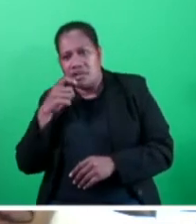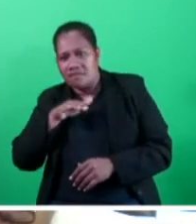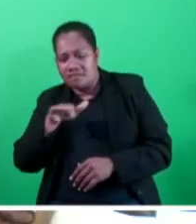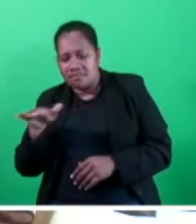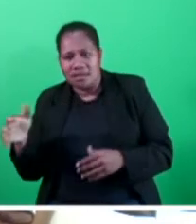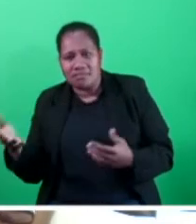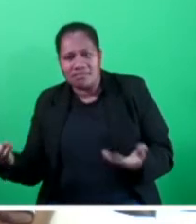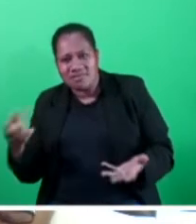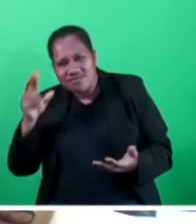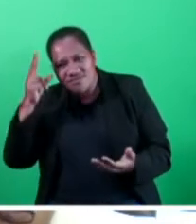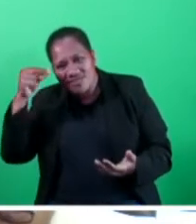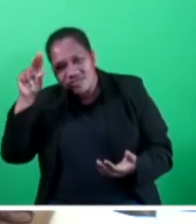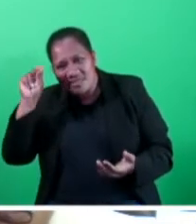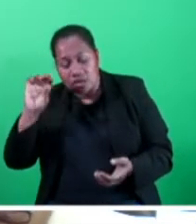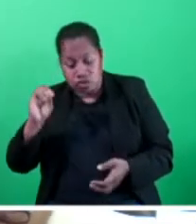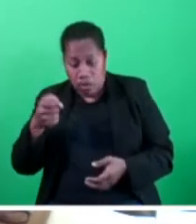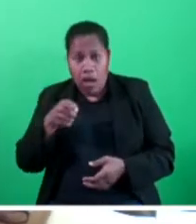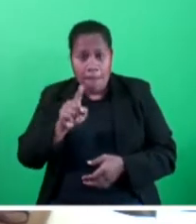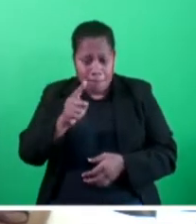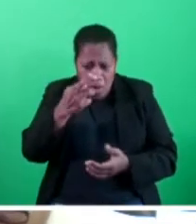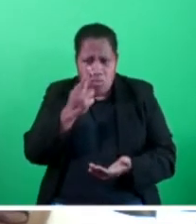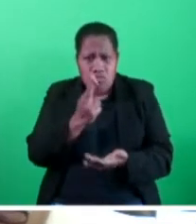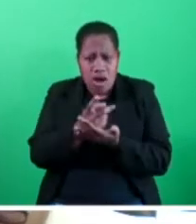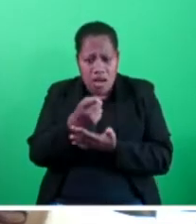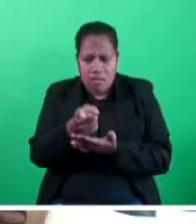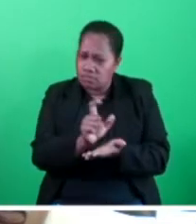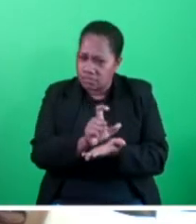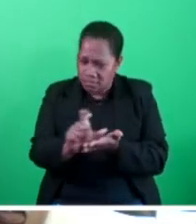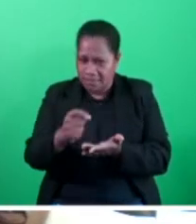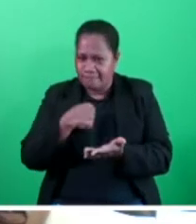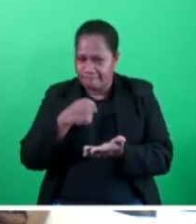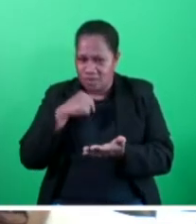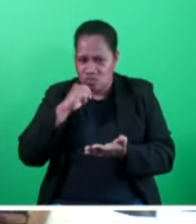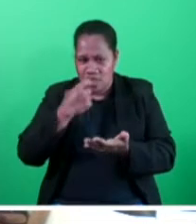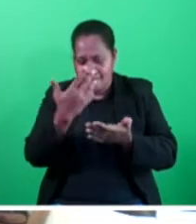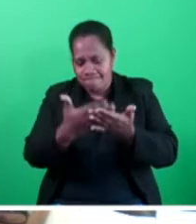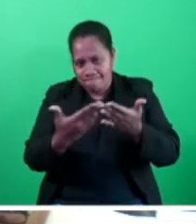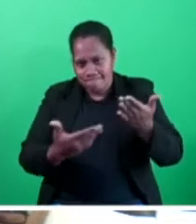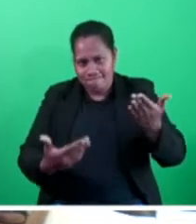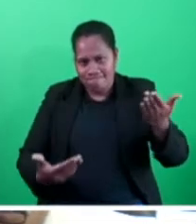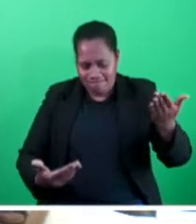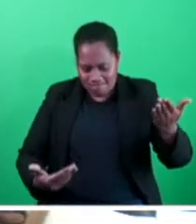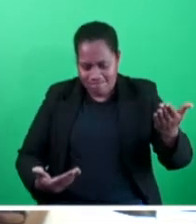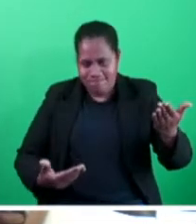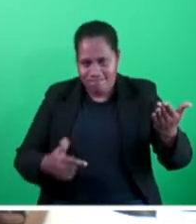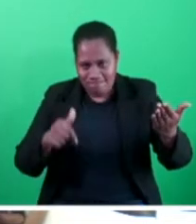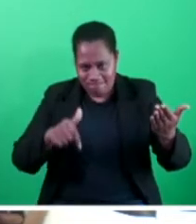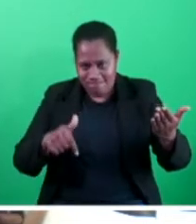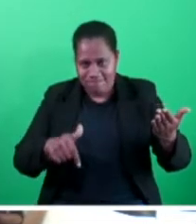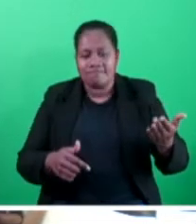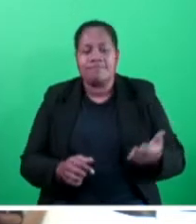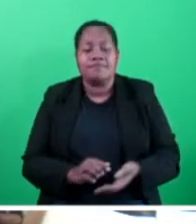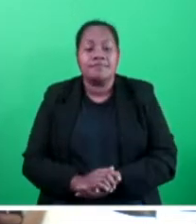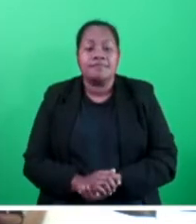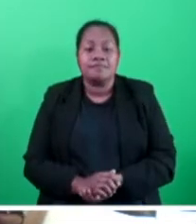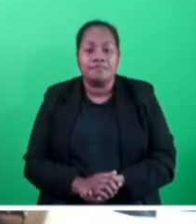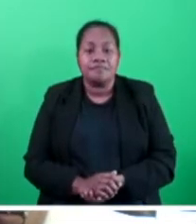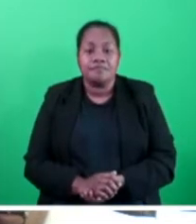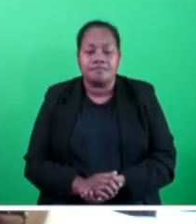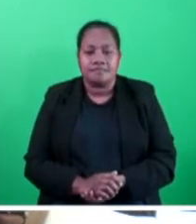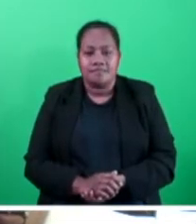and are very clear, as I will outline later in this address. Mr.